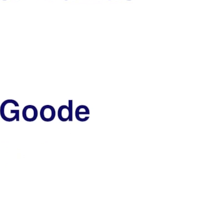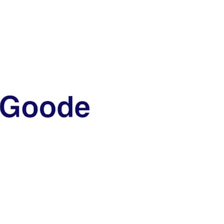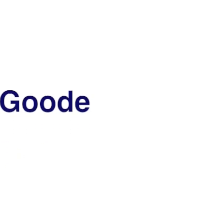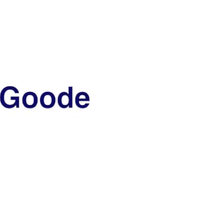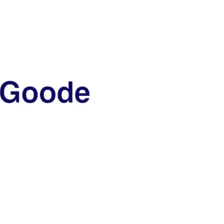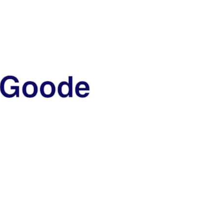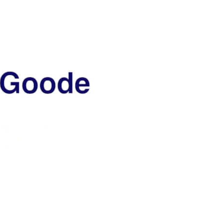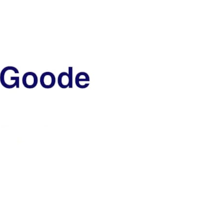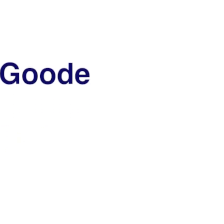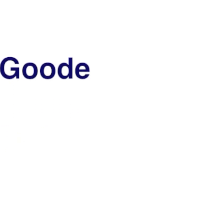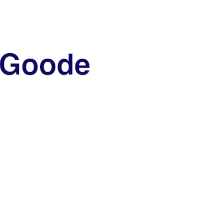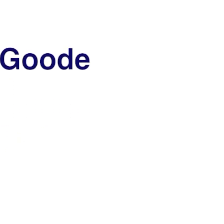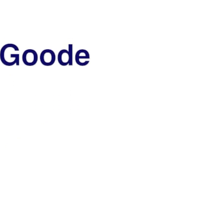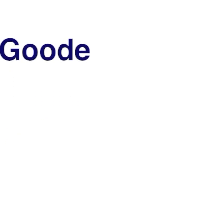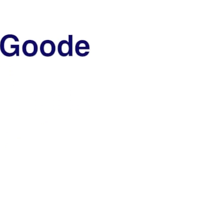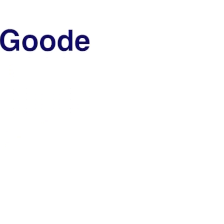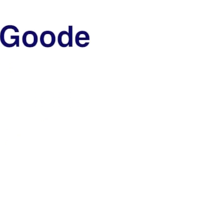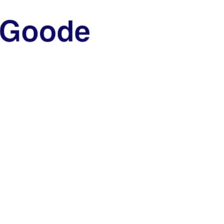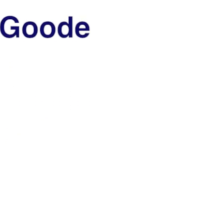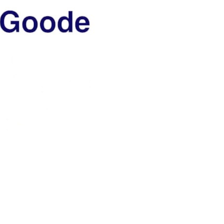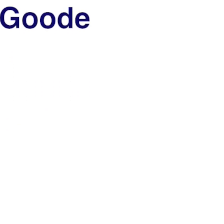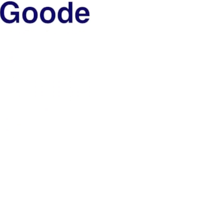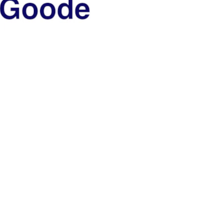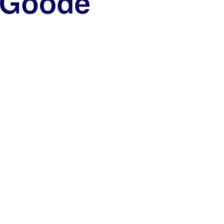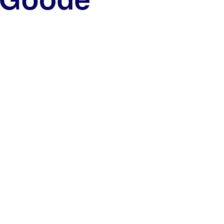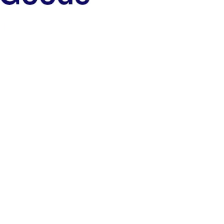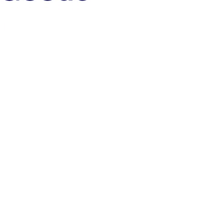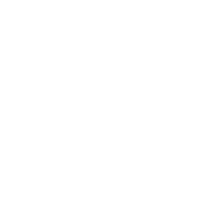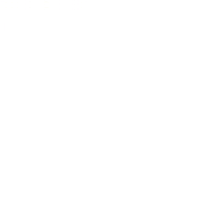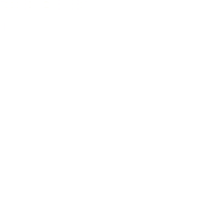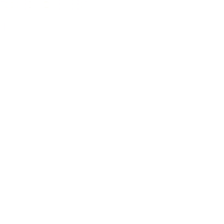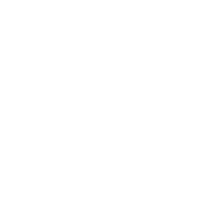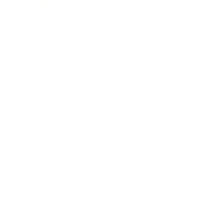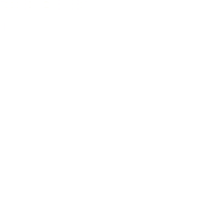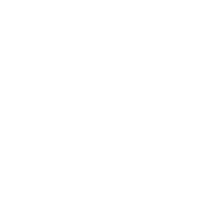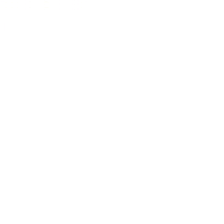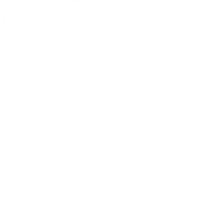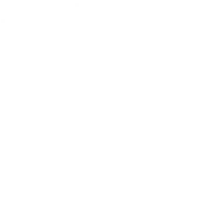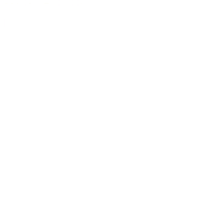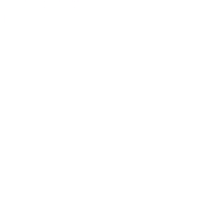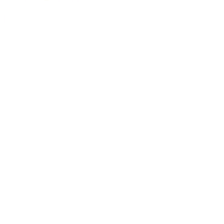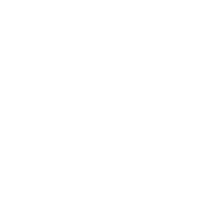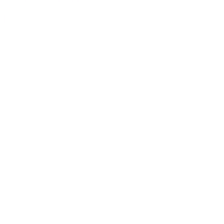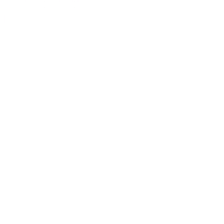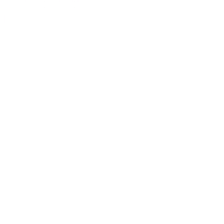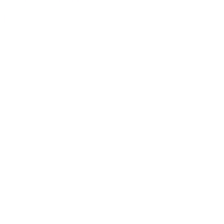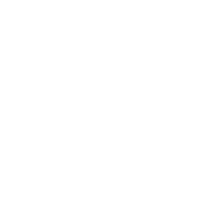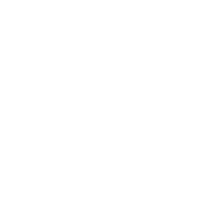Ingrid Palmer, Doris Rajan, Christopher Sutton, Lori Van Holt, Heather